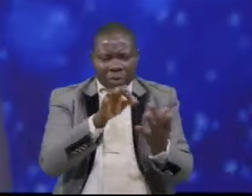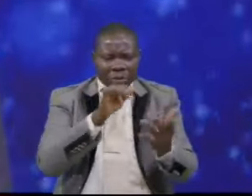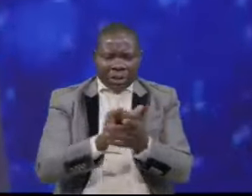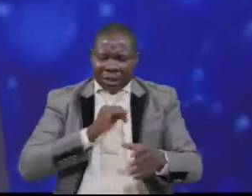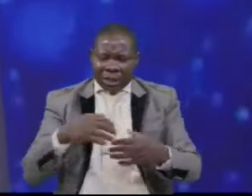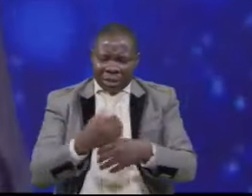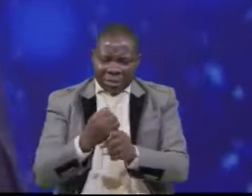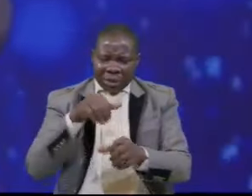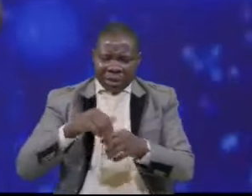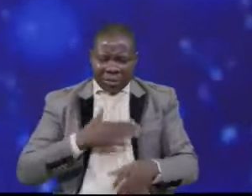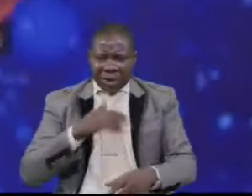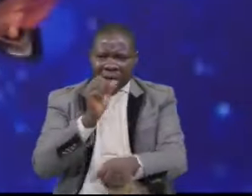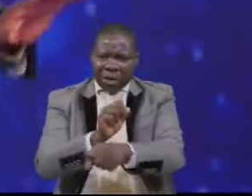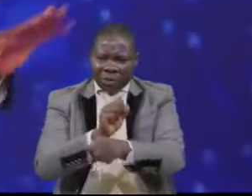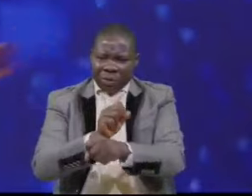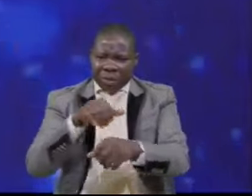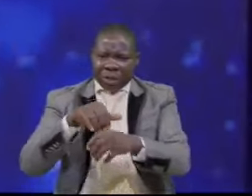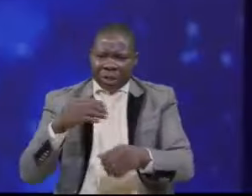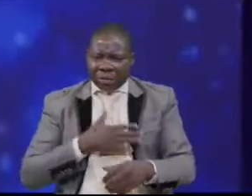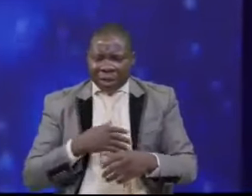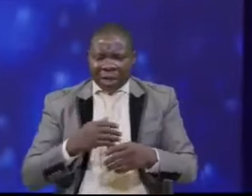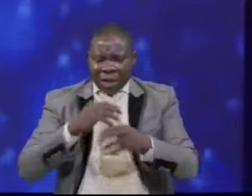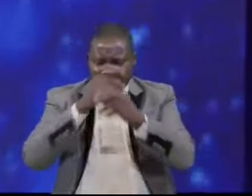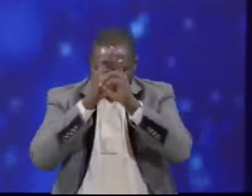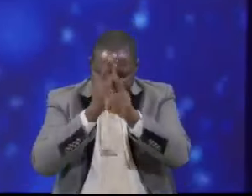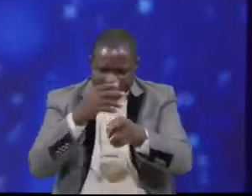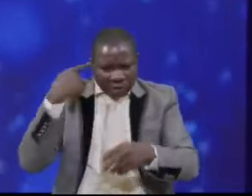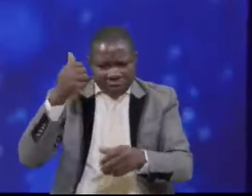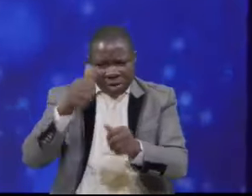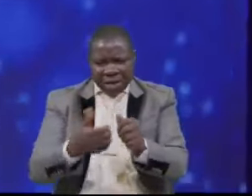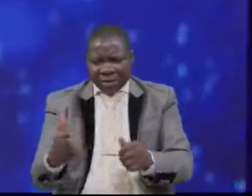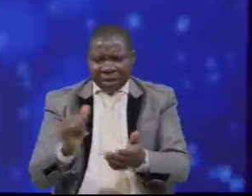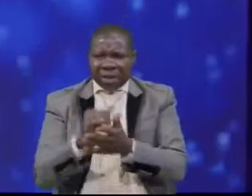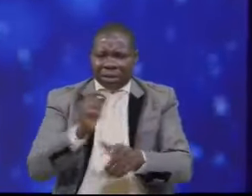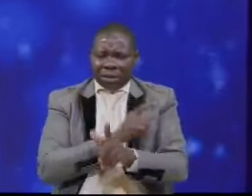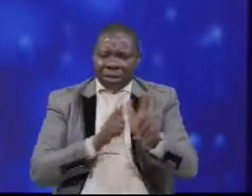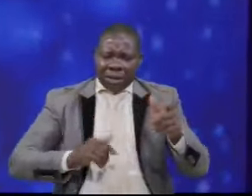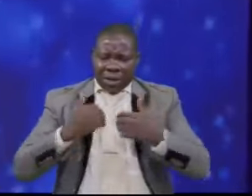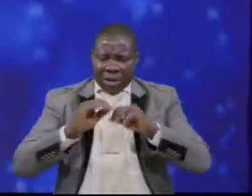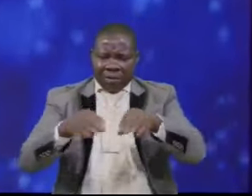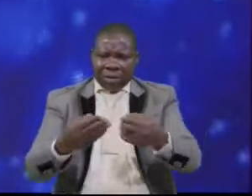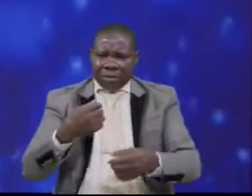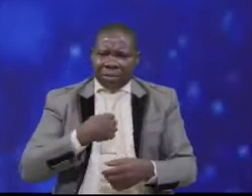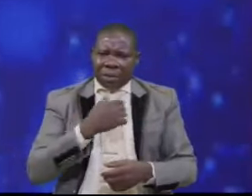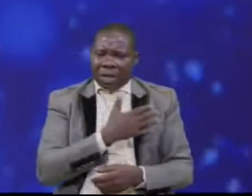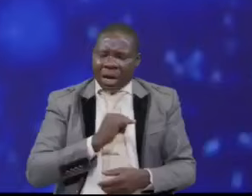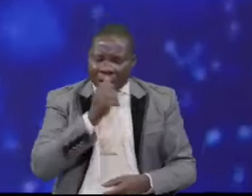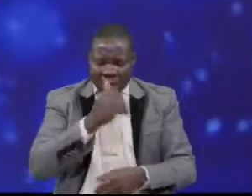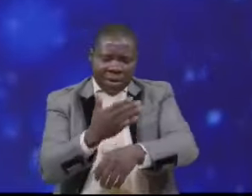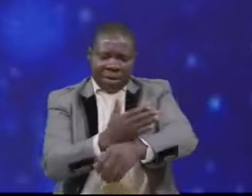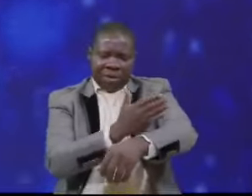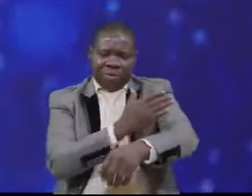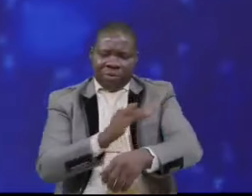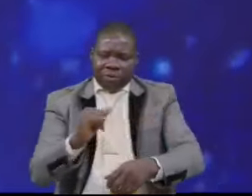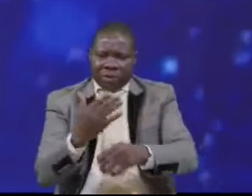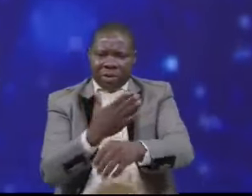my regard for everything the Lord had given me, and I'm improving and improving, how can I